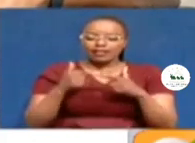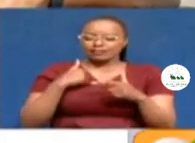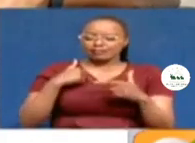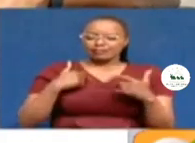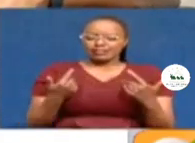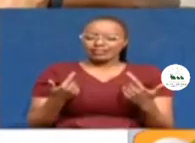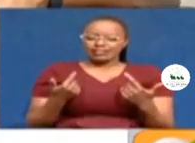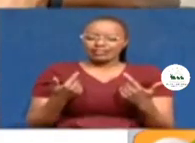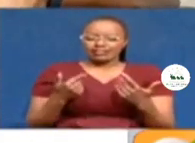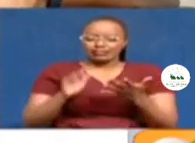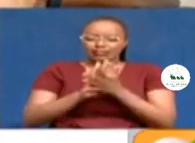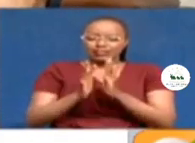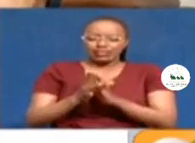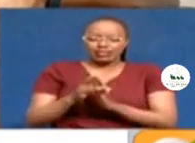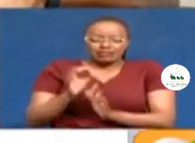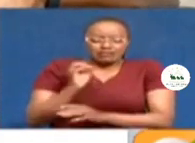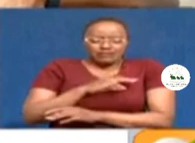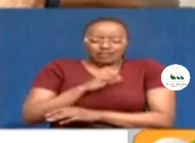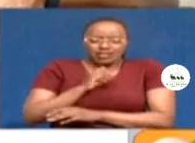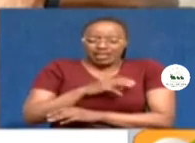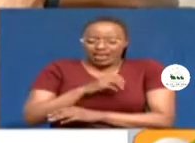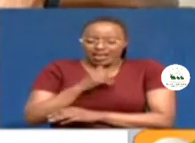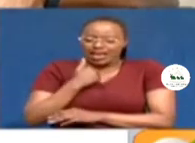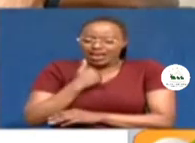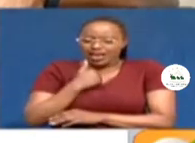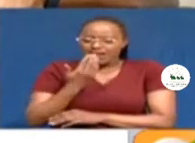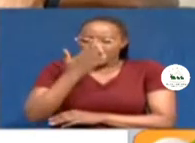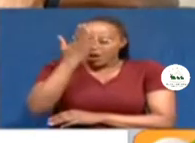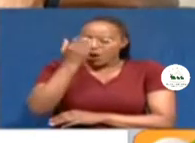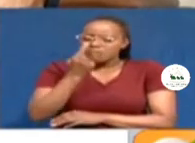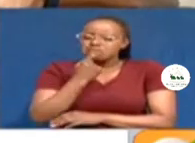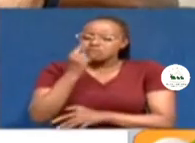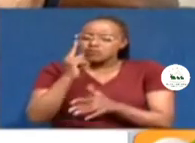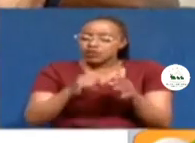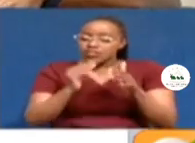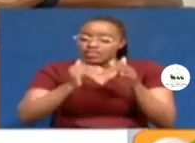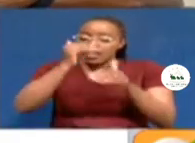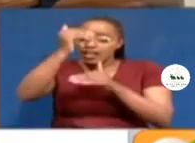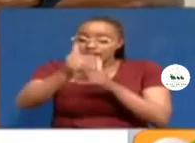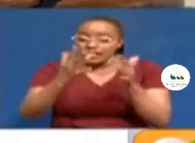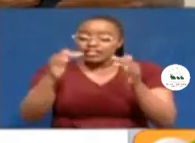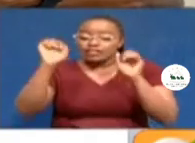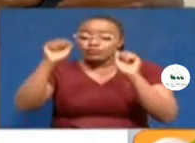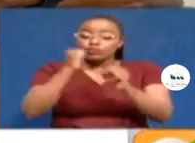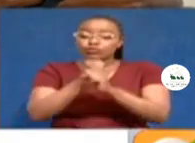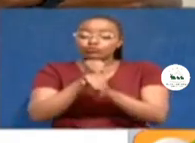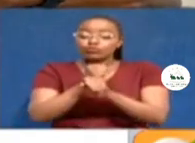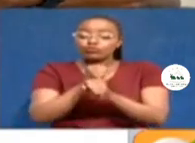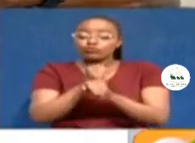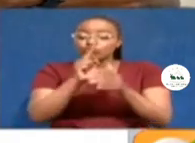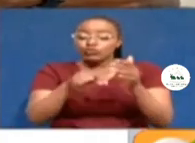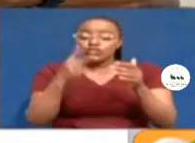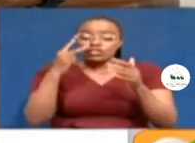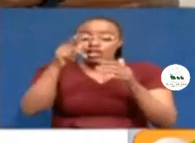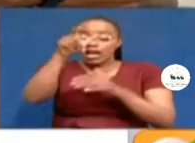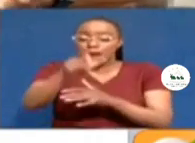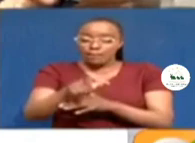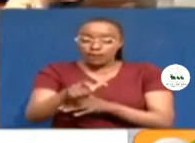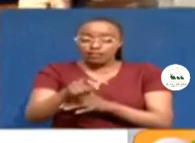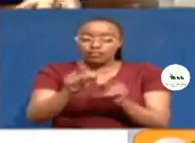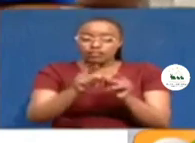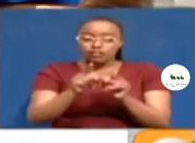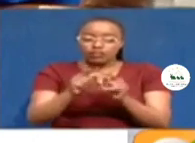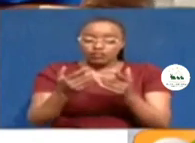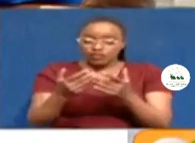very afraid. I said, the next thing we are likely to see is somebody stoning